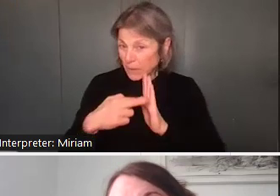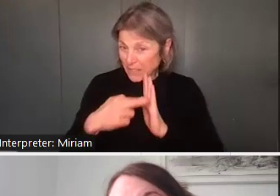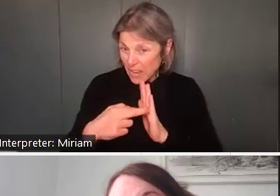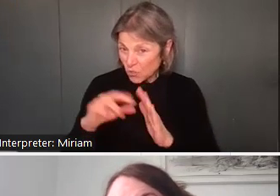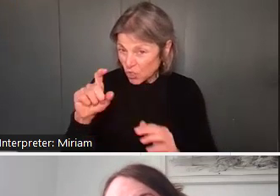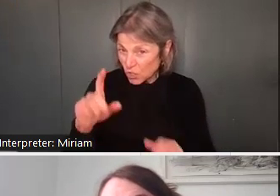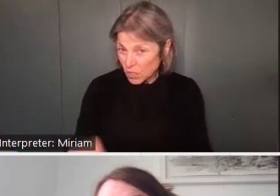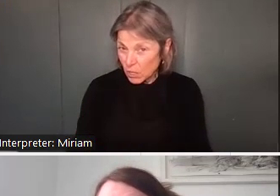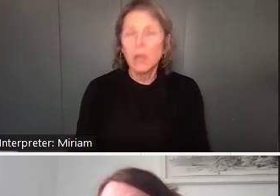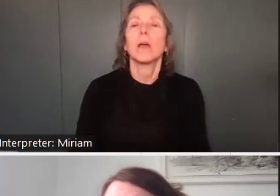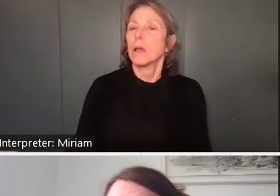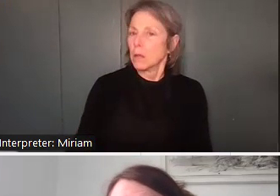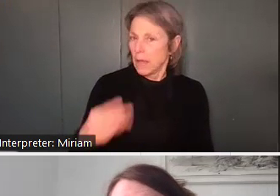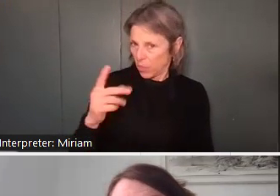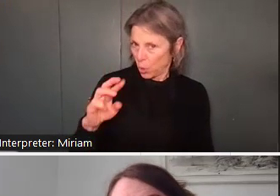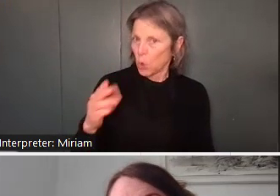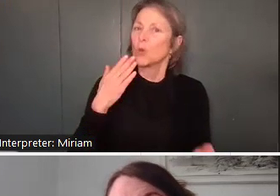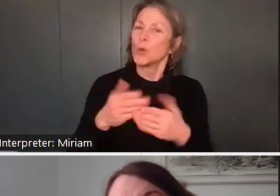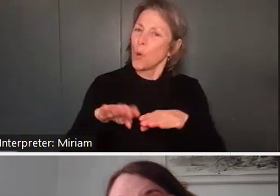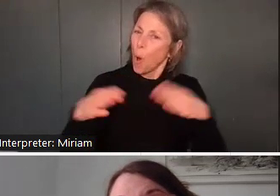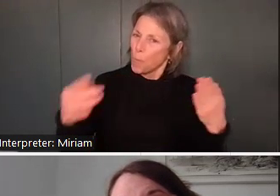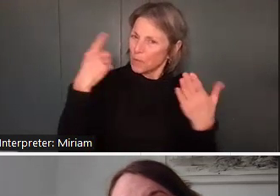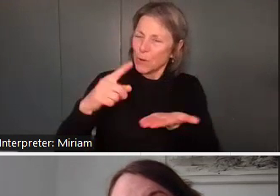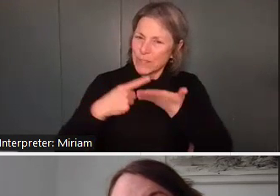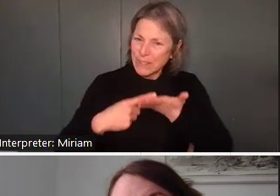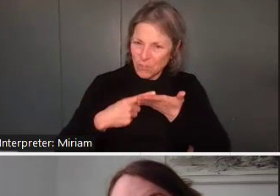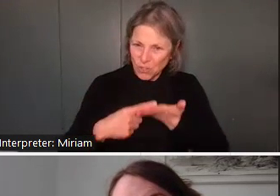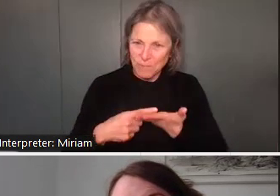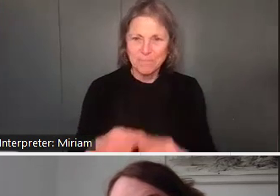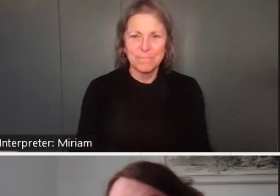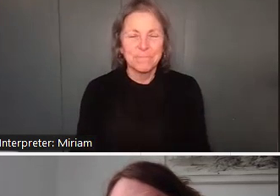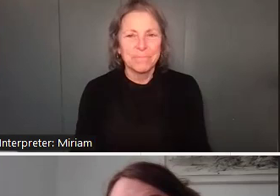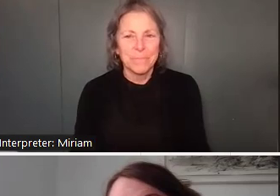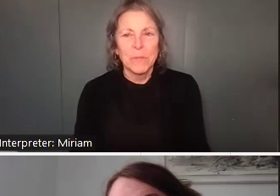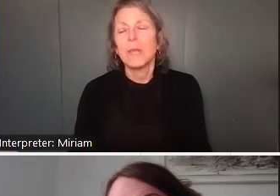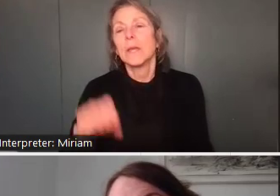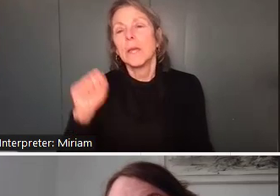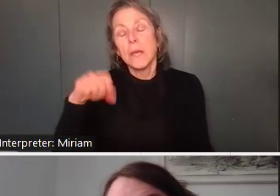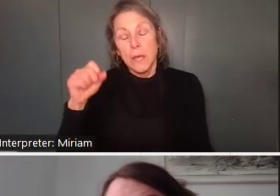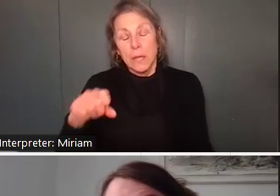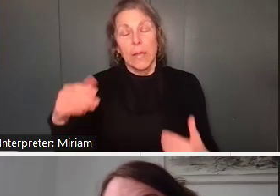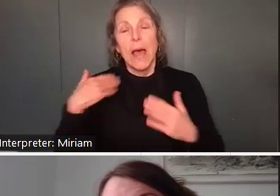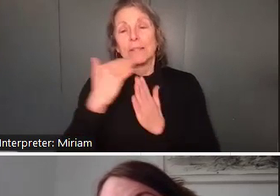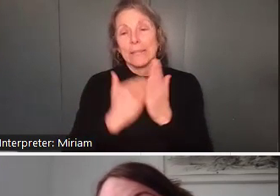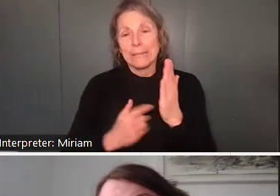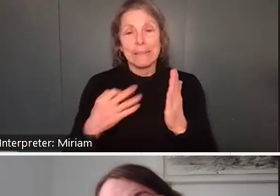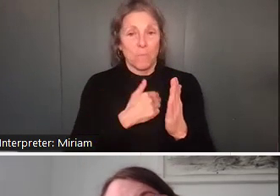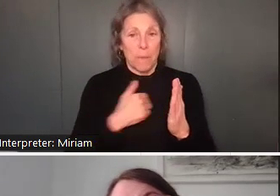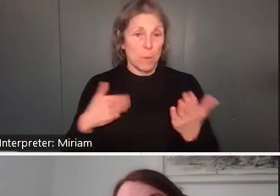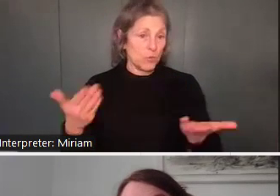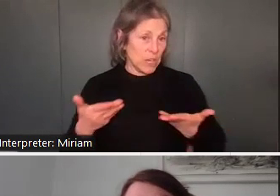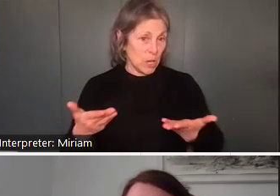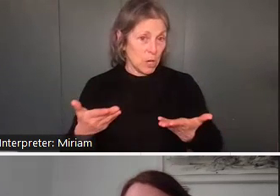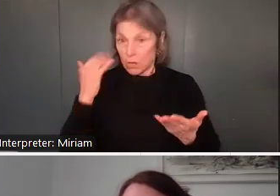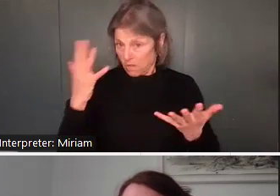So I think that's a good opening to a discussion. And definitely we have the list of members here. So if we want to